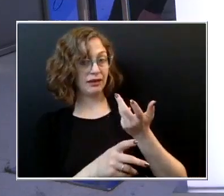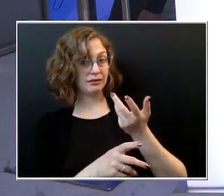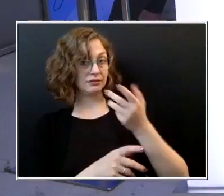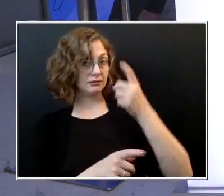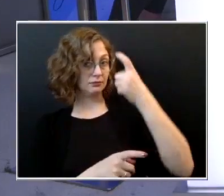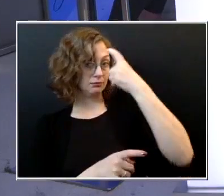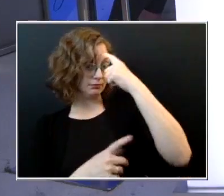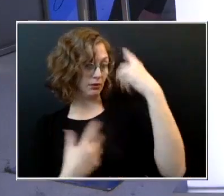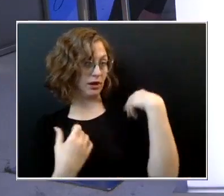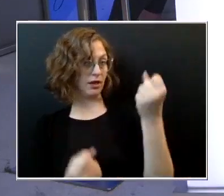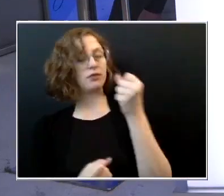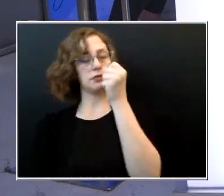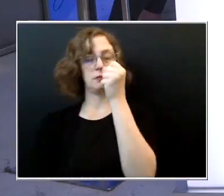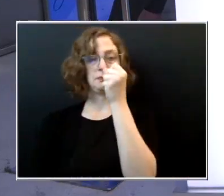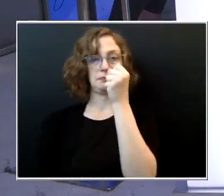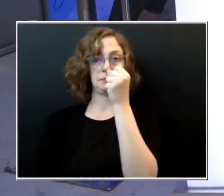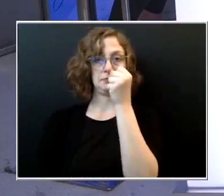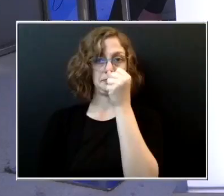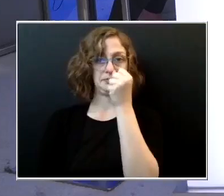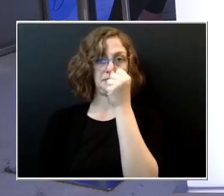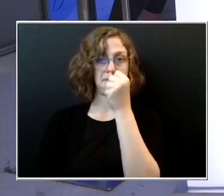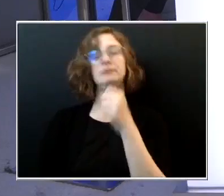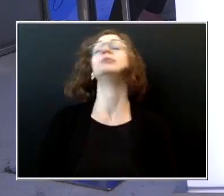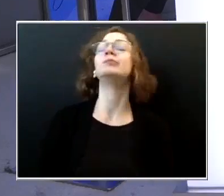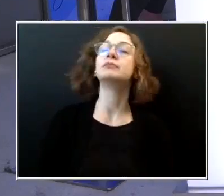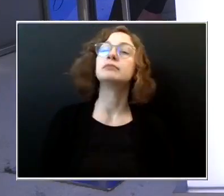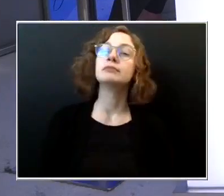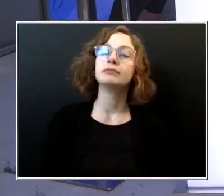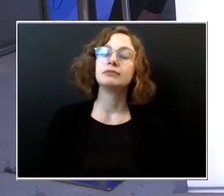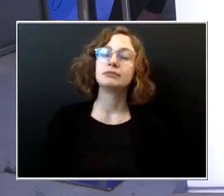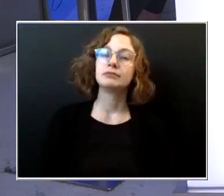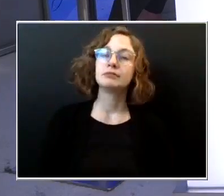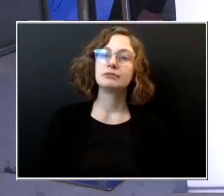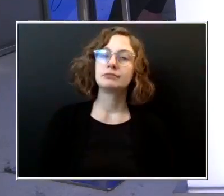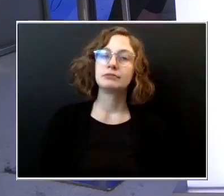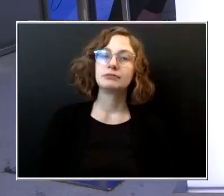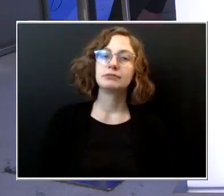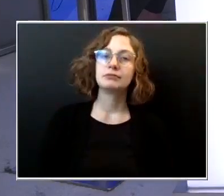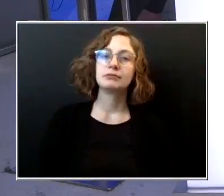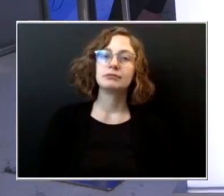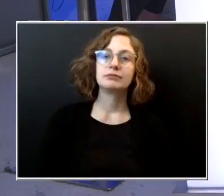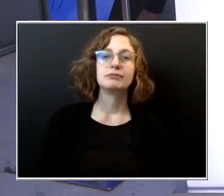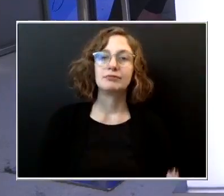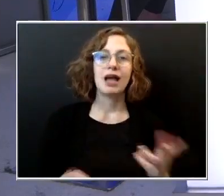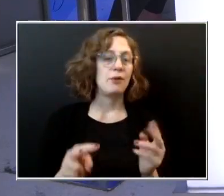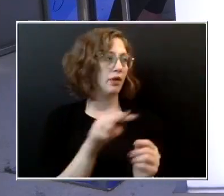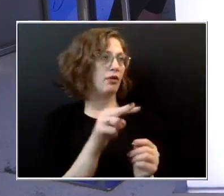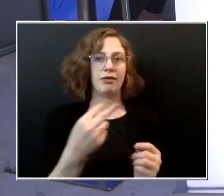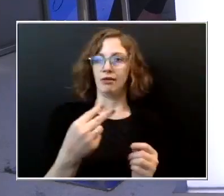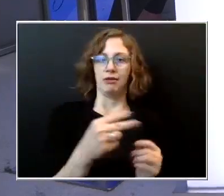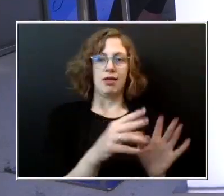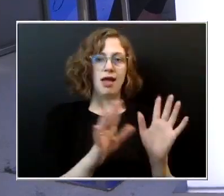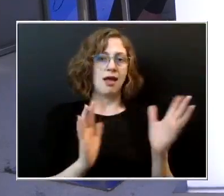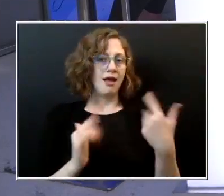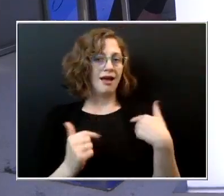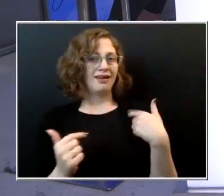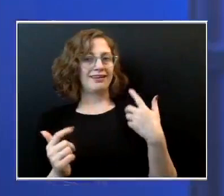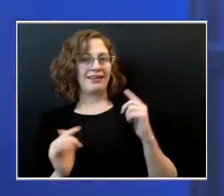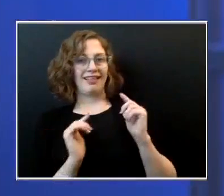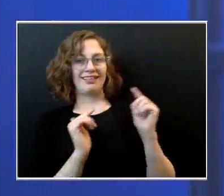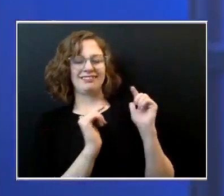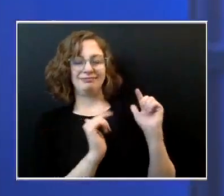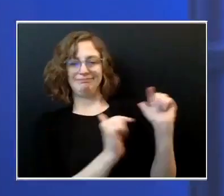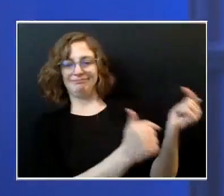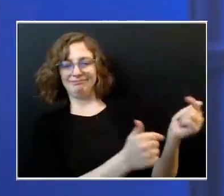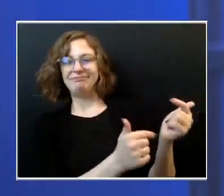Yeah. If that's directed to me, so I'd say there's a huge interest. I'll turn it over to you guys, but there's a really